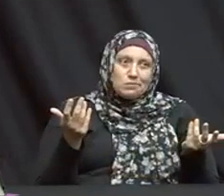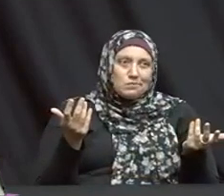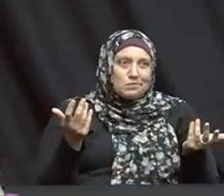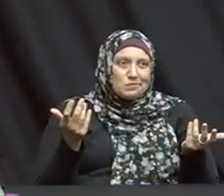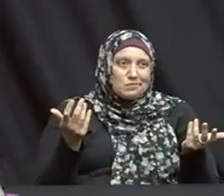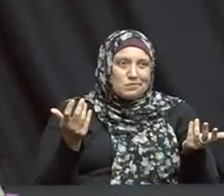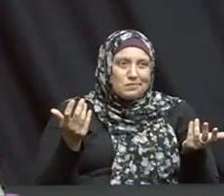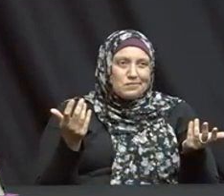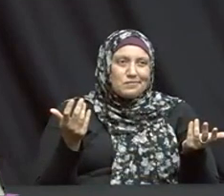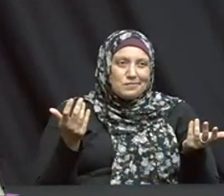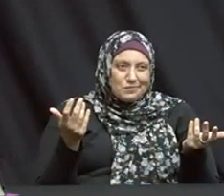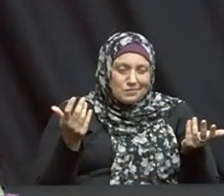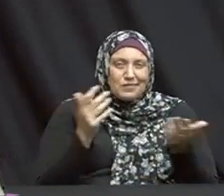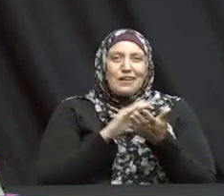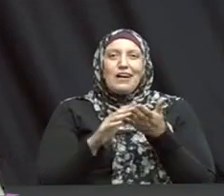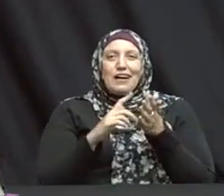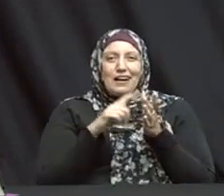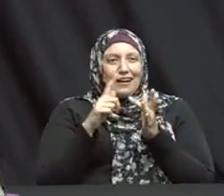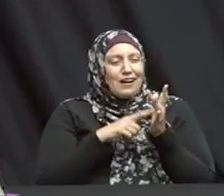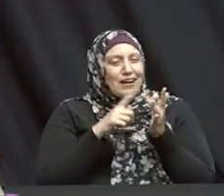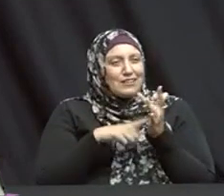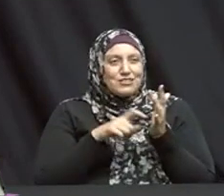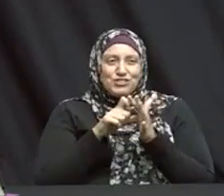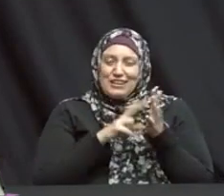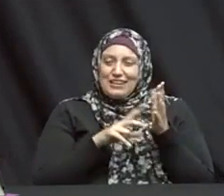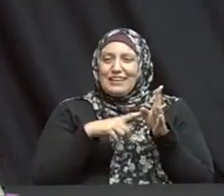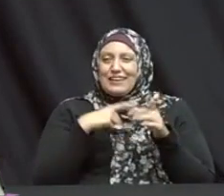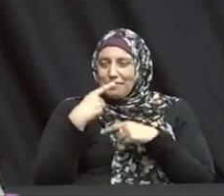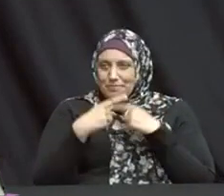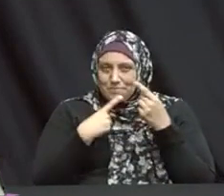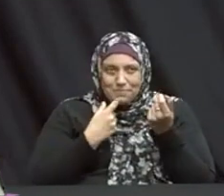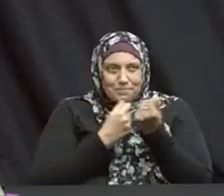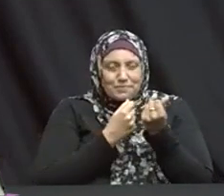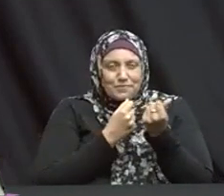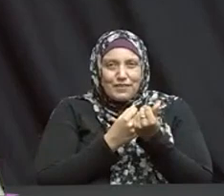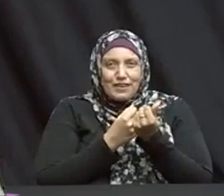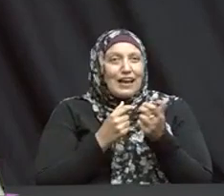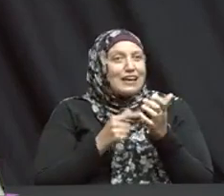assist in this regard, quite often the tax office and the